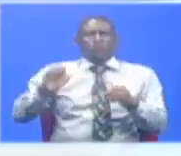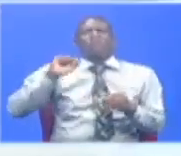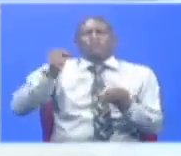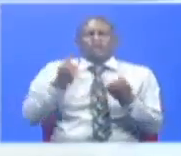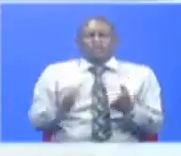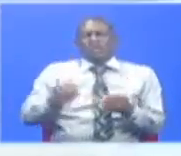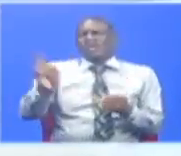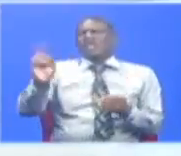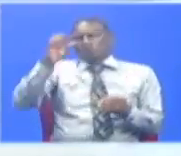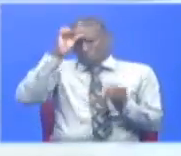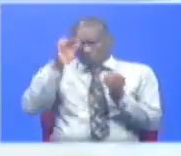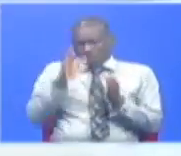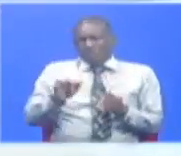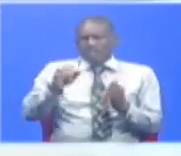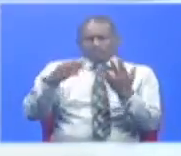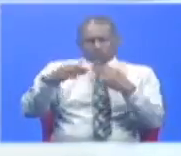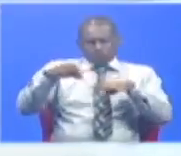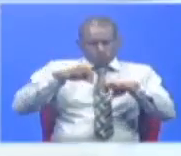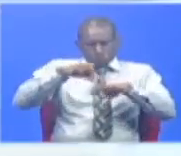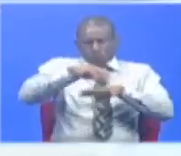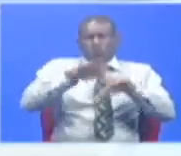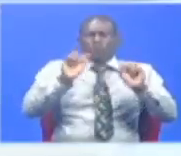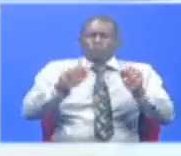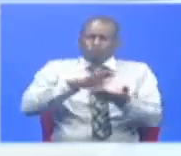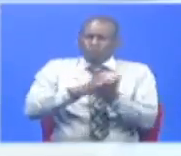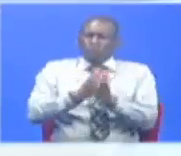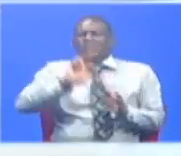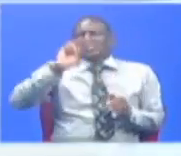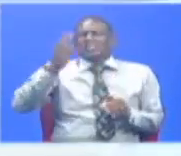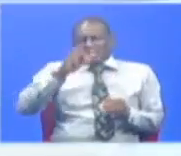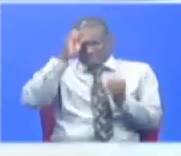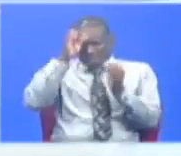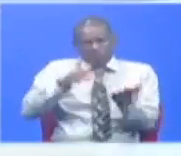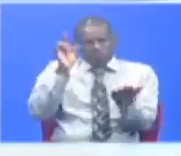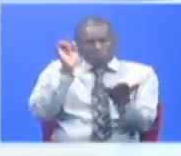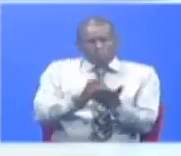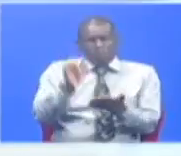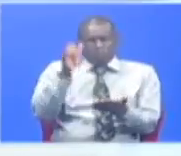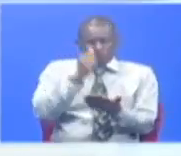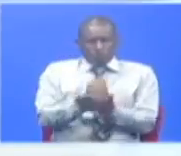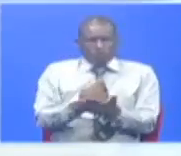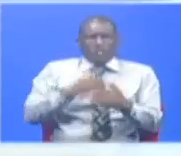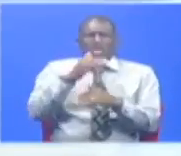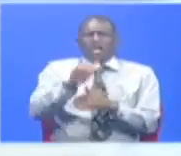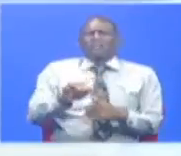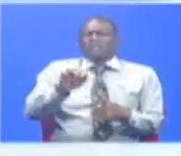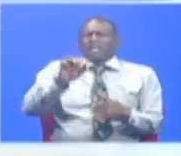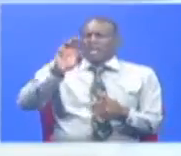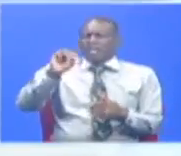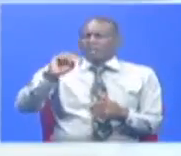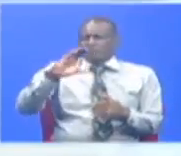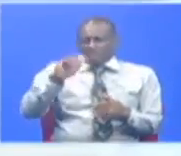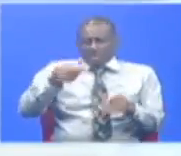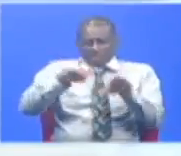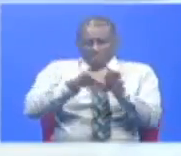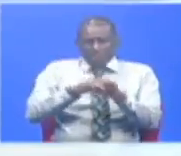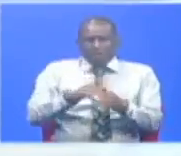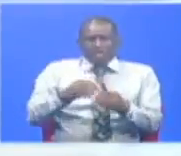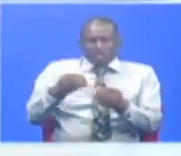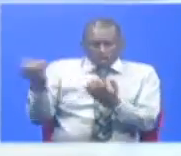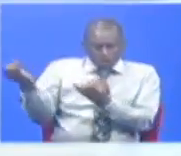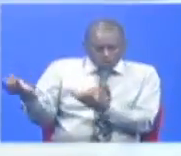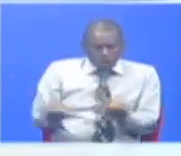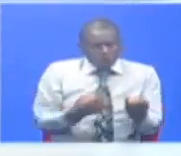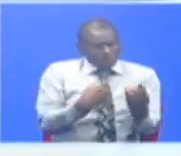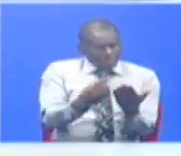Nairobi Governor Mike Mbuvi Sonko may become the second governor to be removed from office after a member of the county assembly tabled a motion to